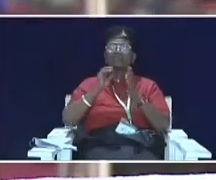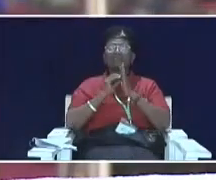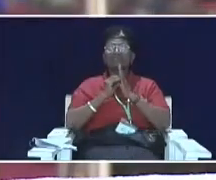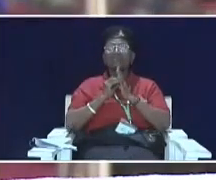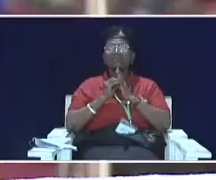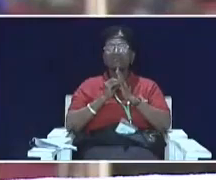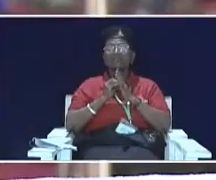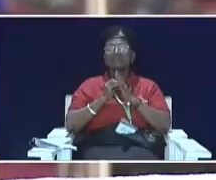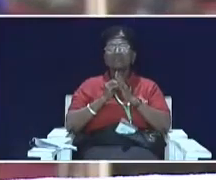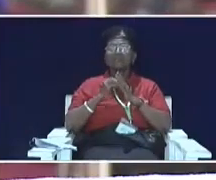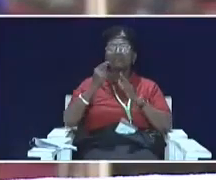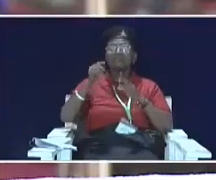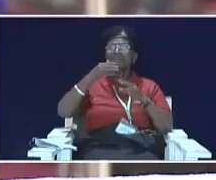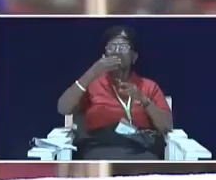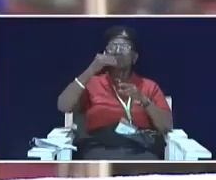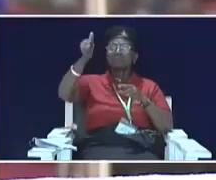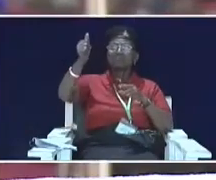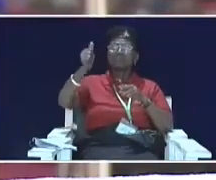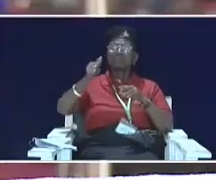The best protection